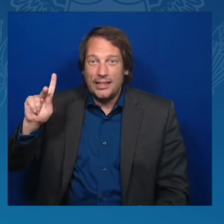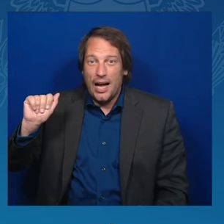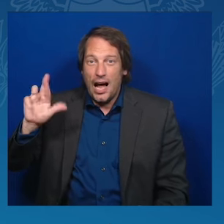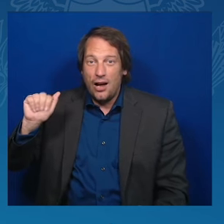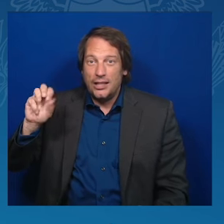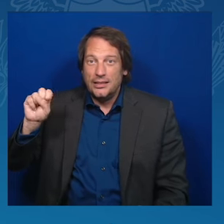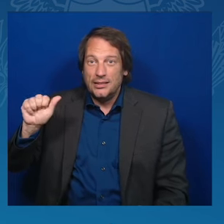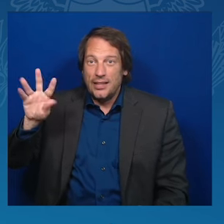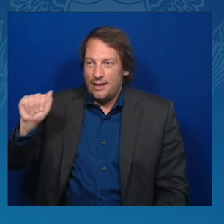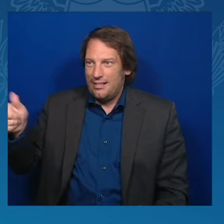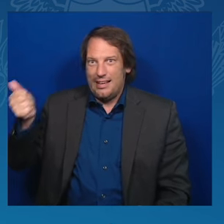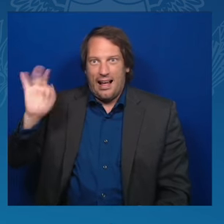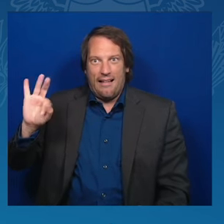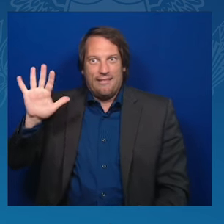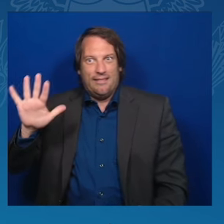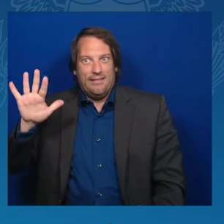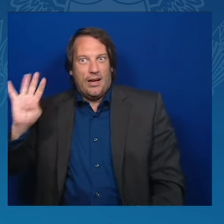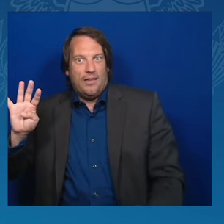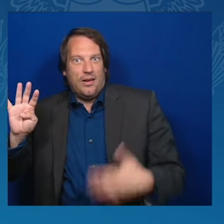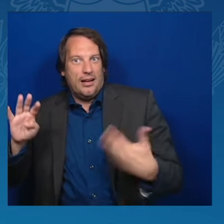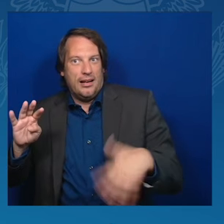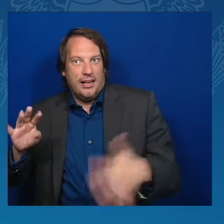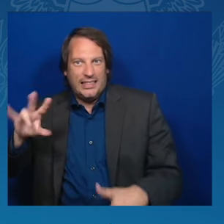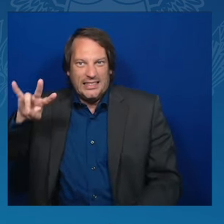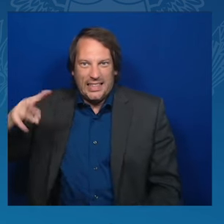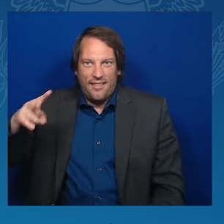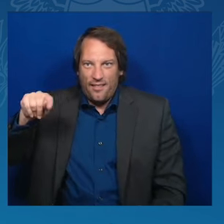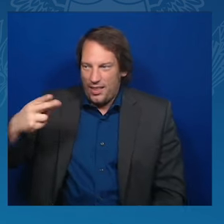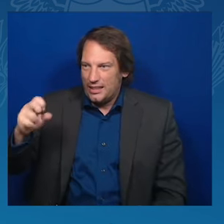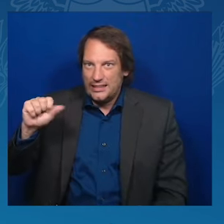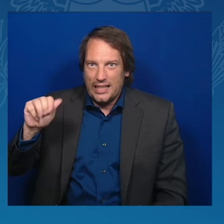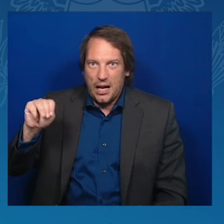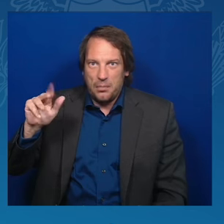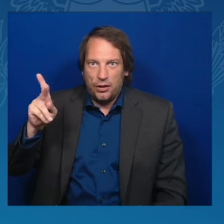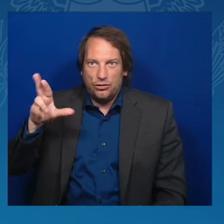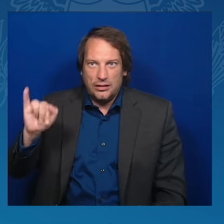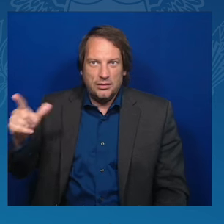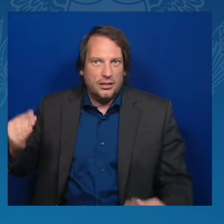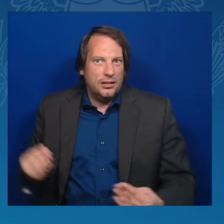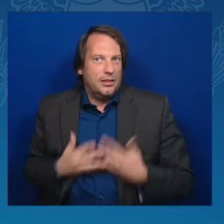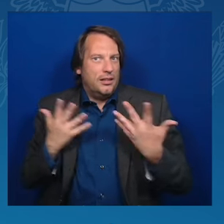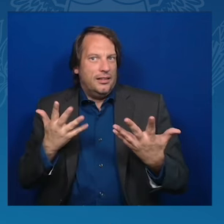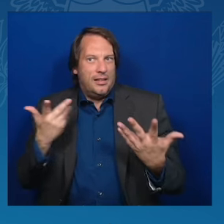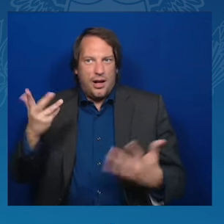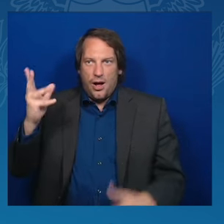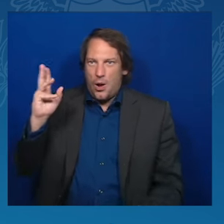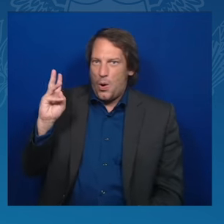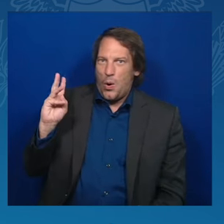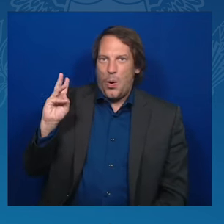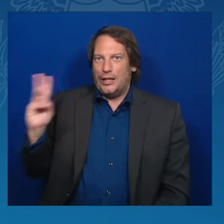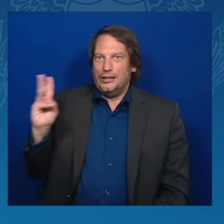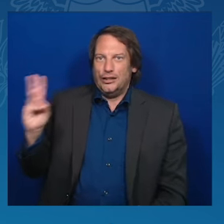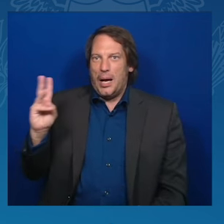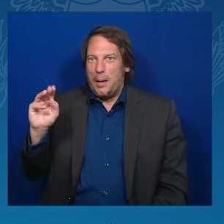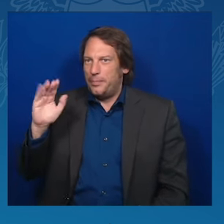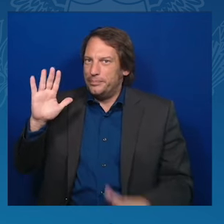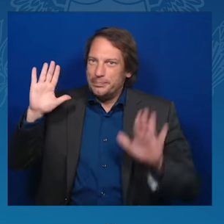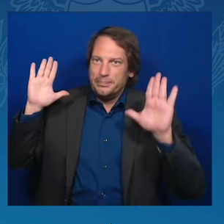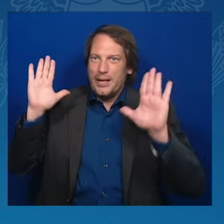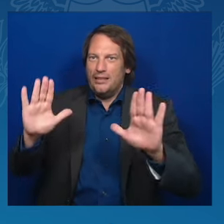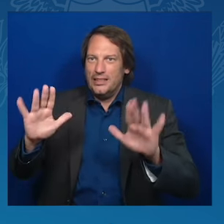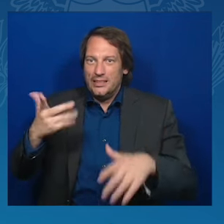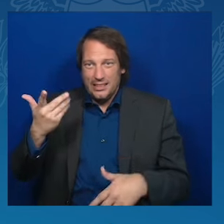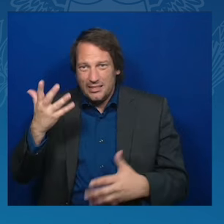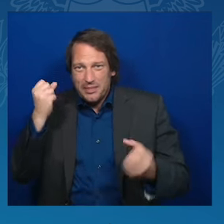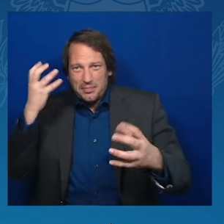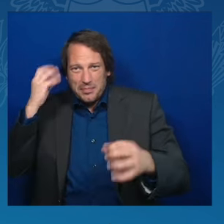Seven. Decades later, the American best picture, Unforgiven, was remade in Japan, with